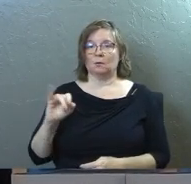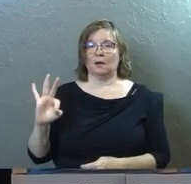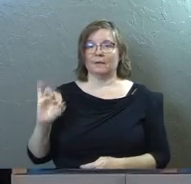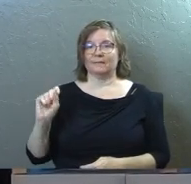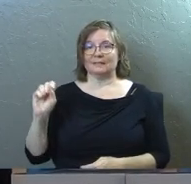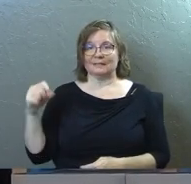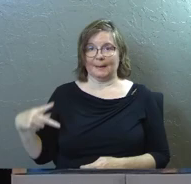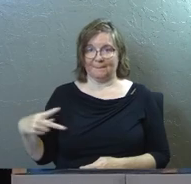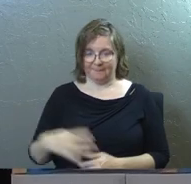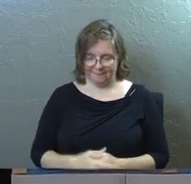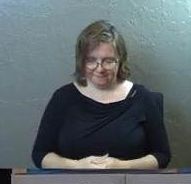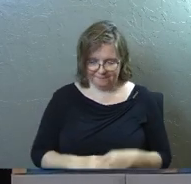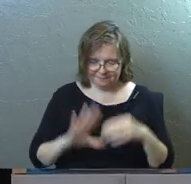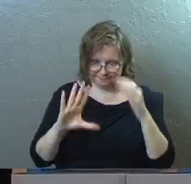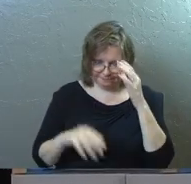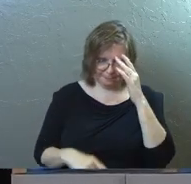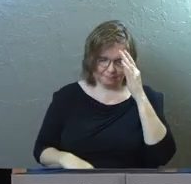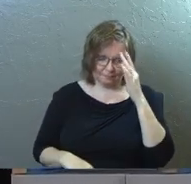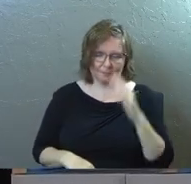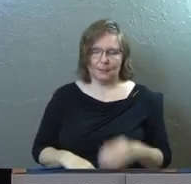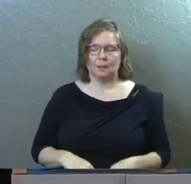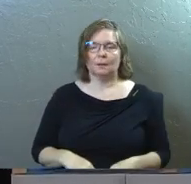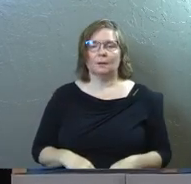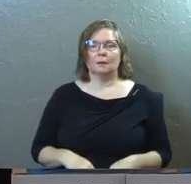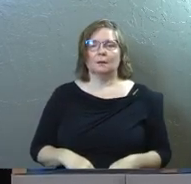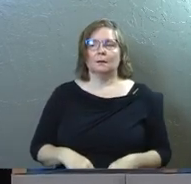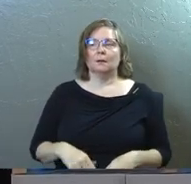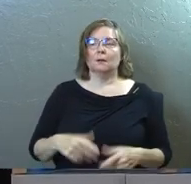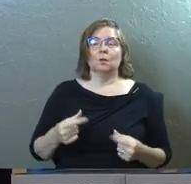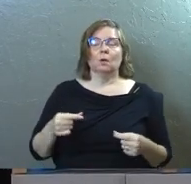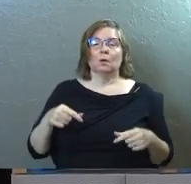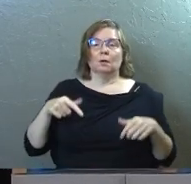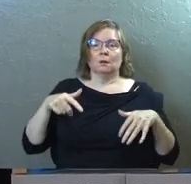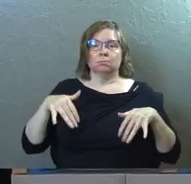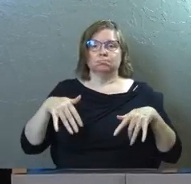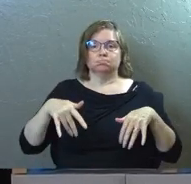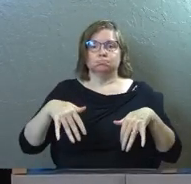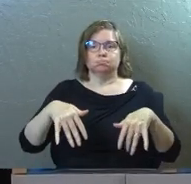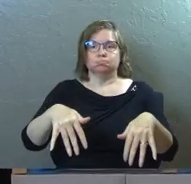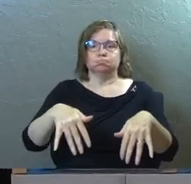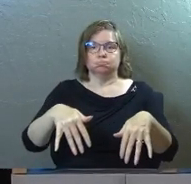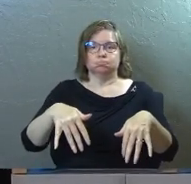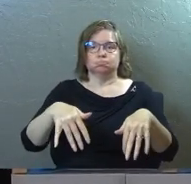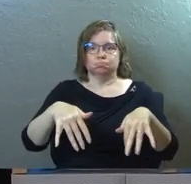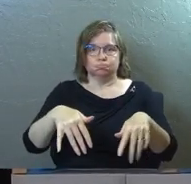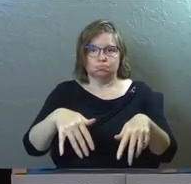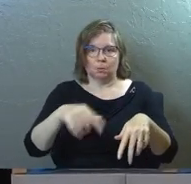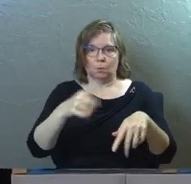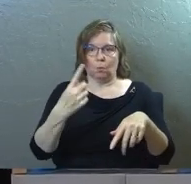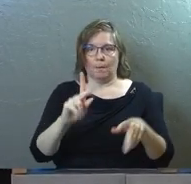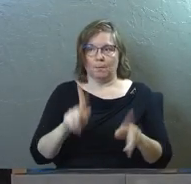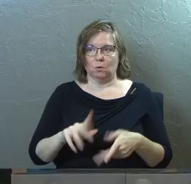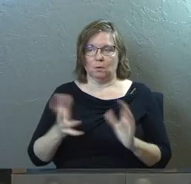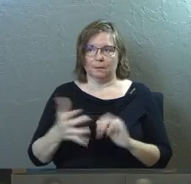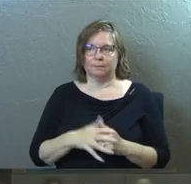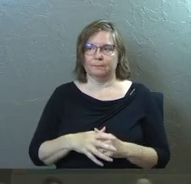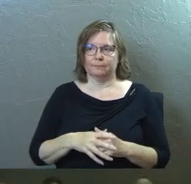wrong, blame them. But what it is, you're in formation. You get out of step, change step march. I'm gonna try it. You guys ready for